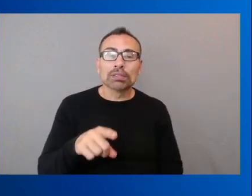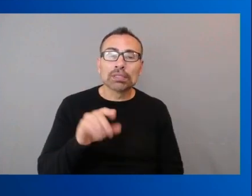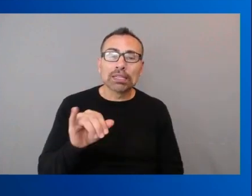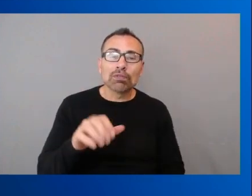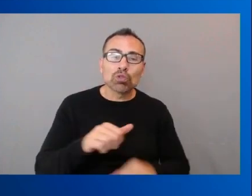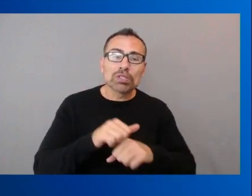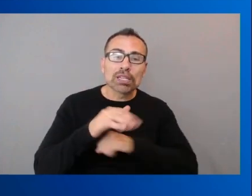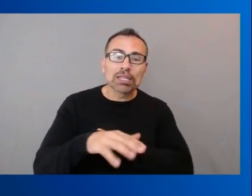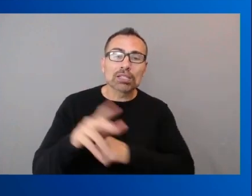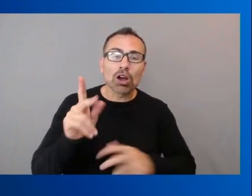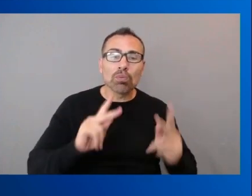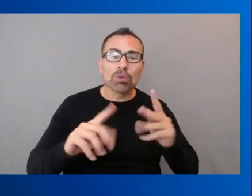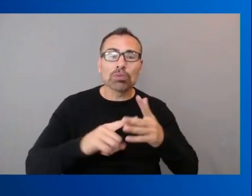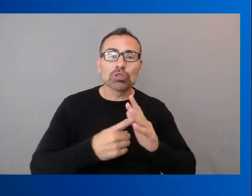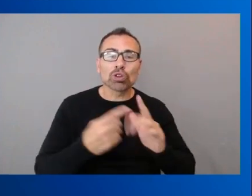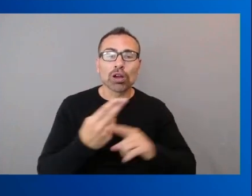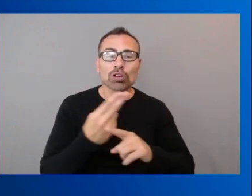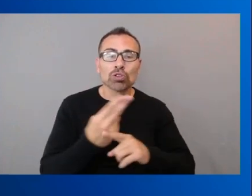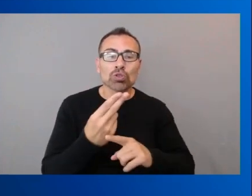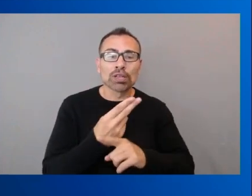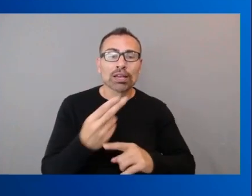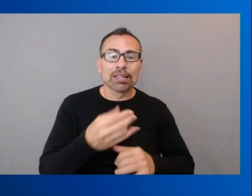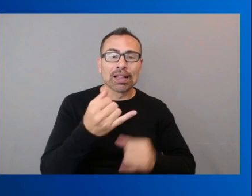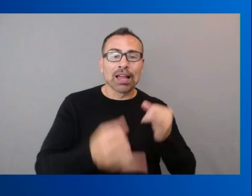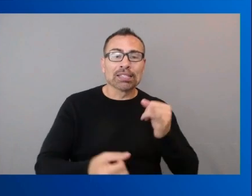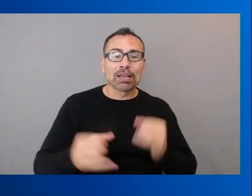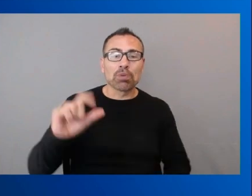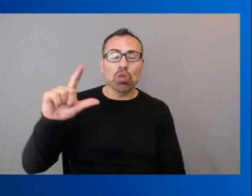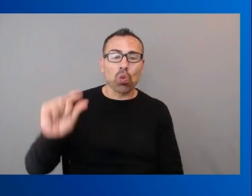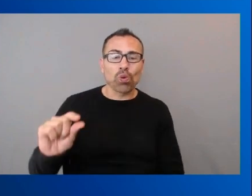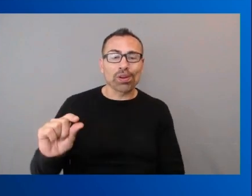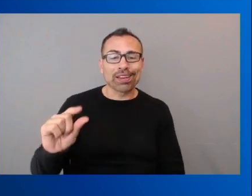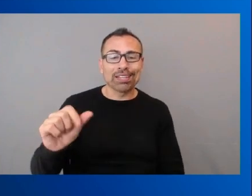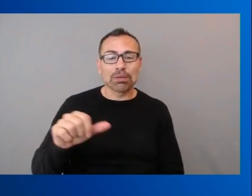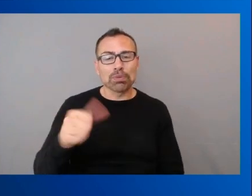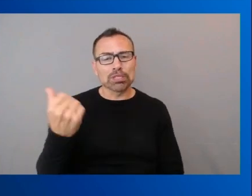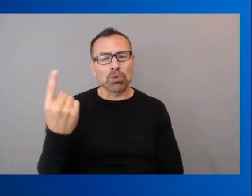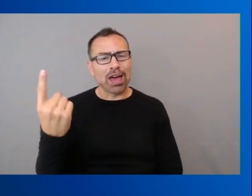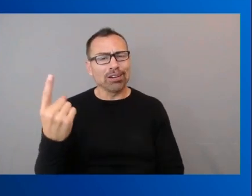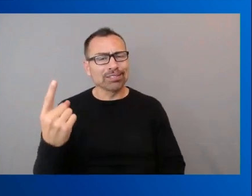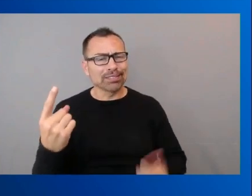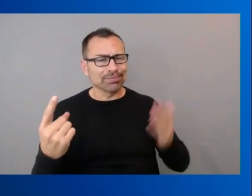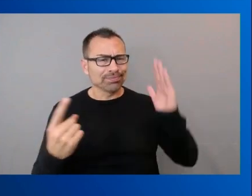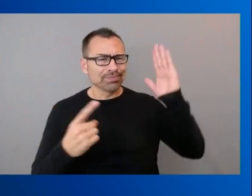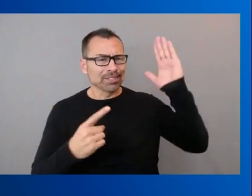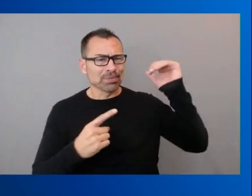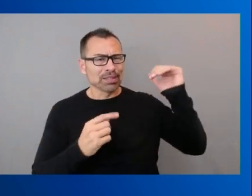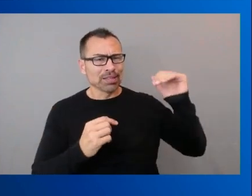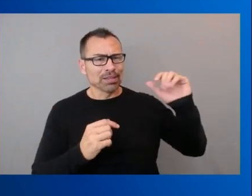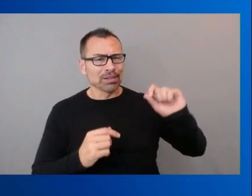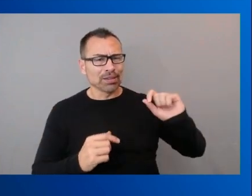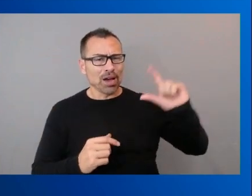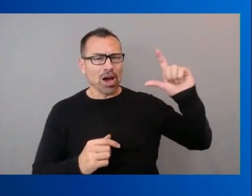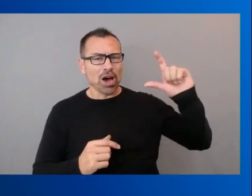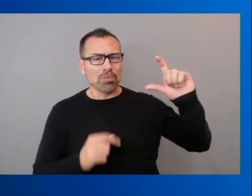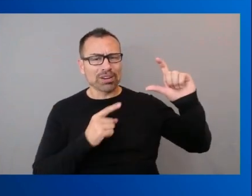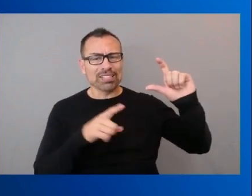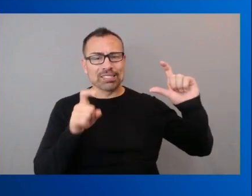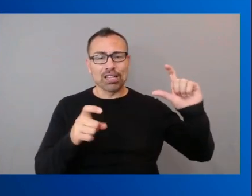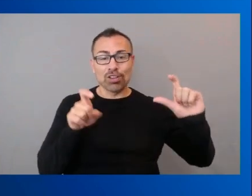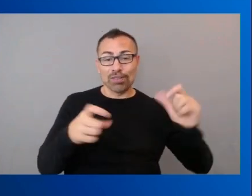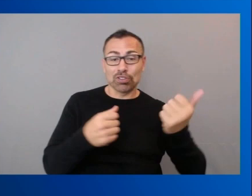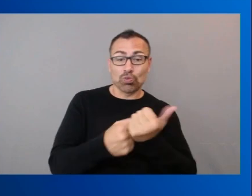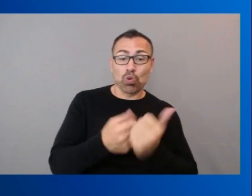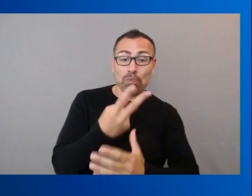they changed that. They're using last name lowercase. Right. But someone else expected uppercase. Yeah. Now you have to support both. Yeah. Right. And